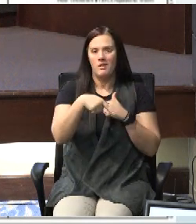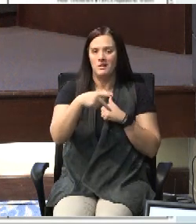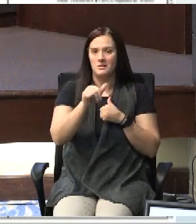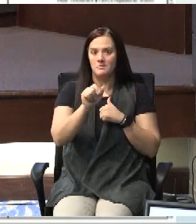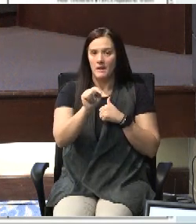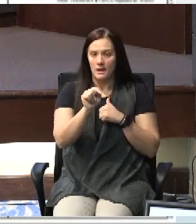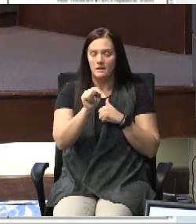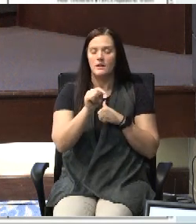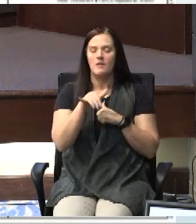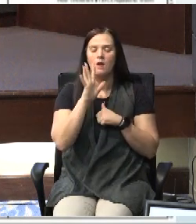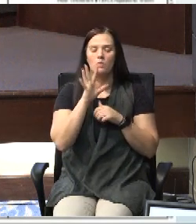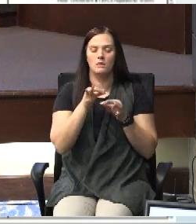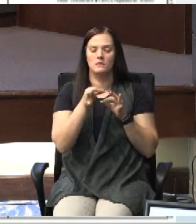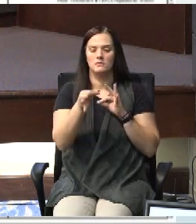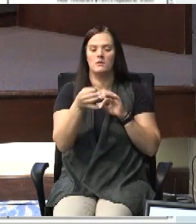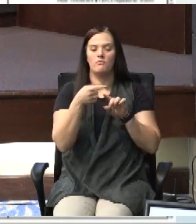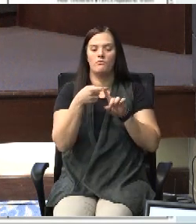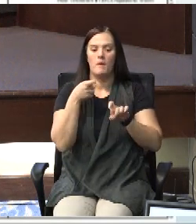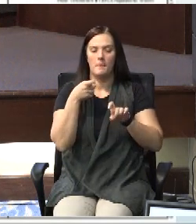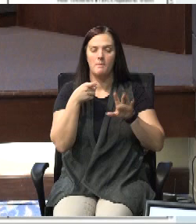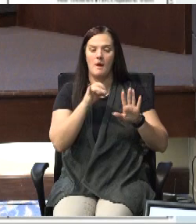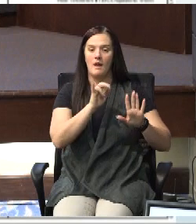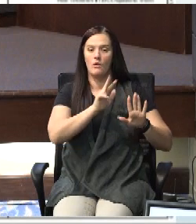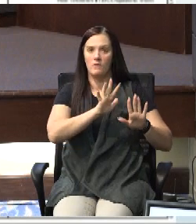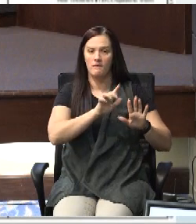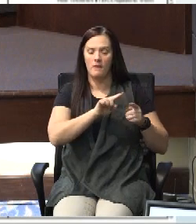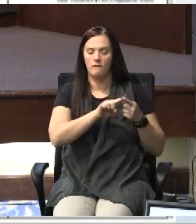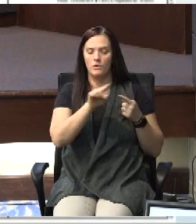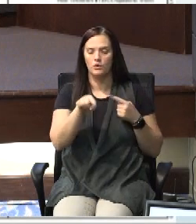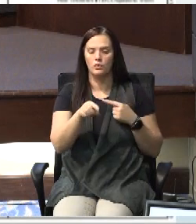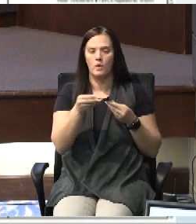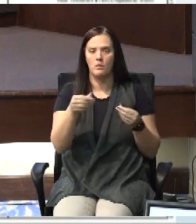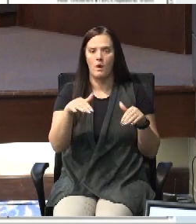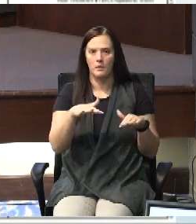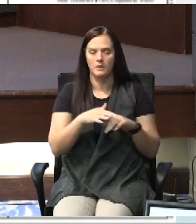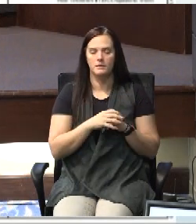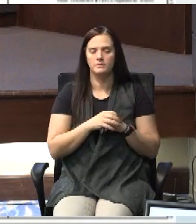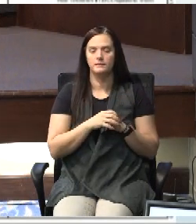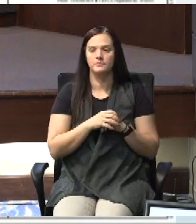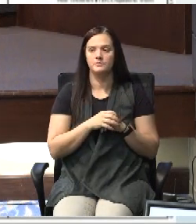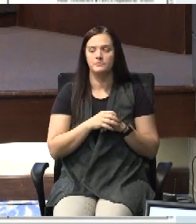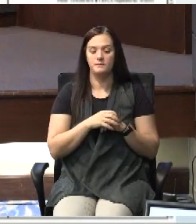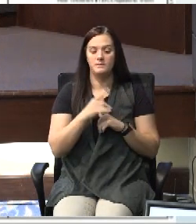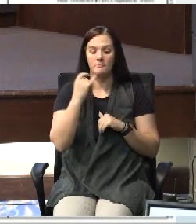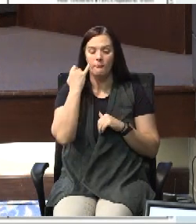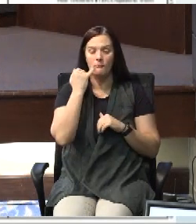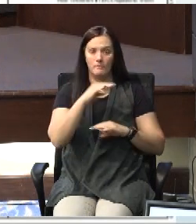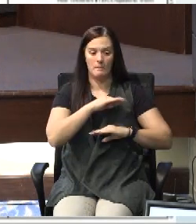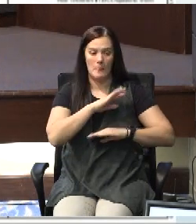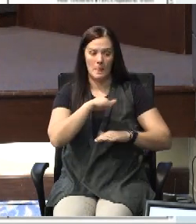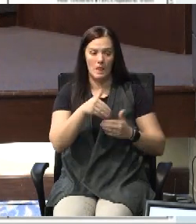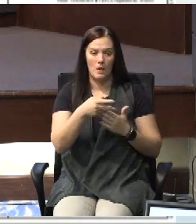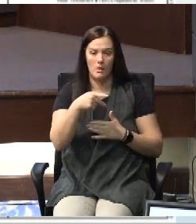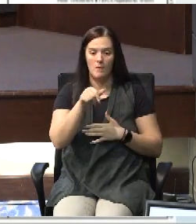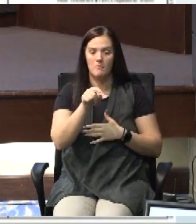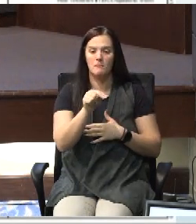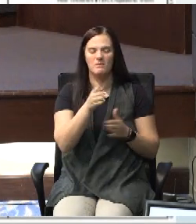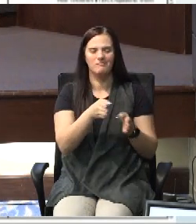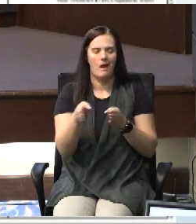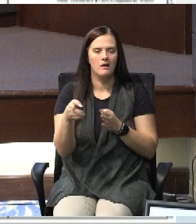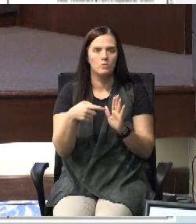plat that will extend from I-35 over to the property. And they've met all the platting